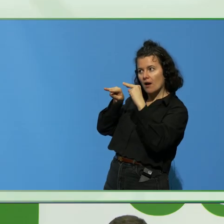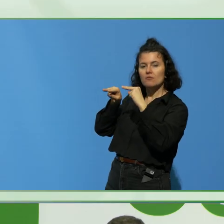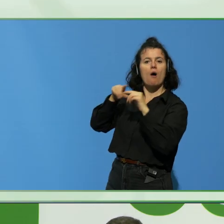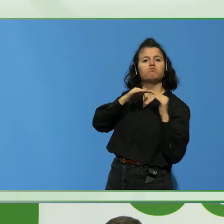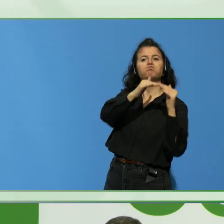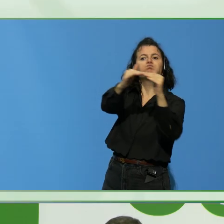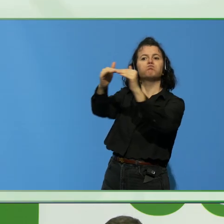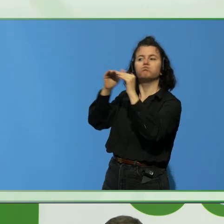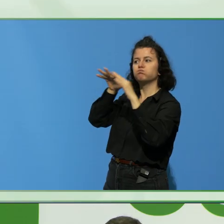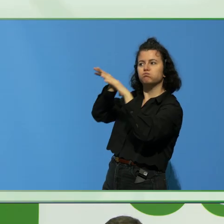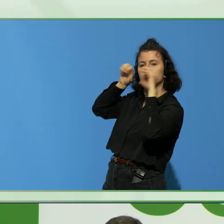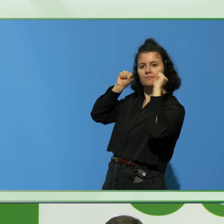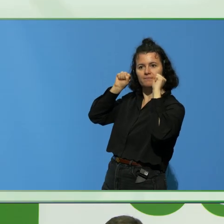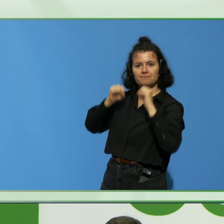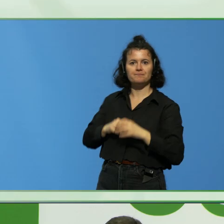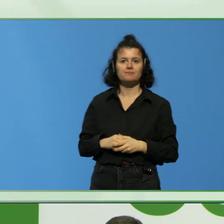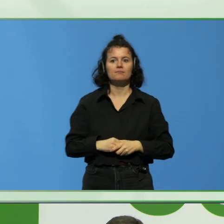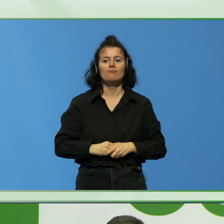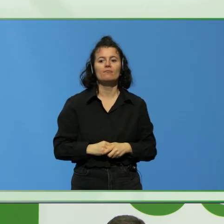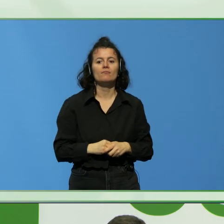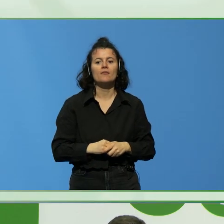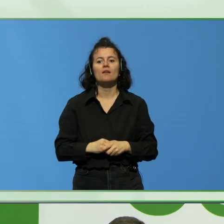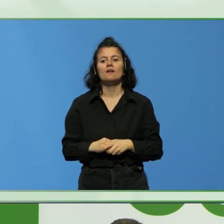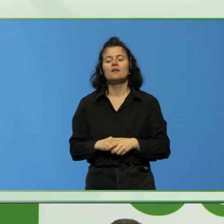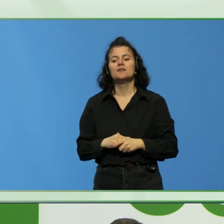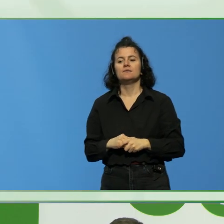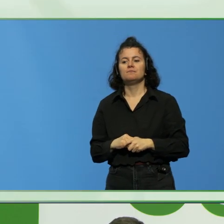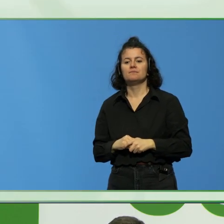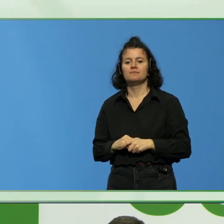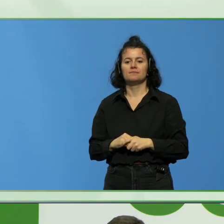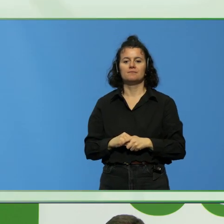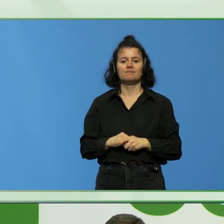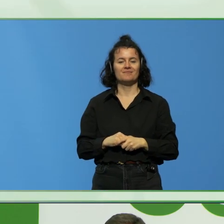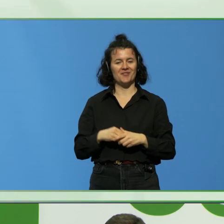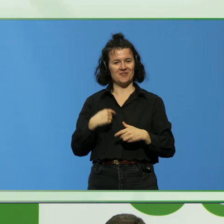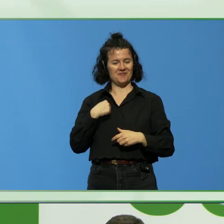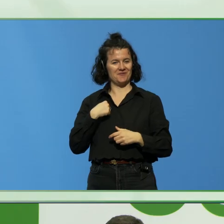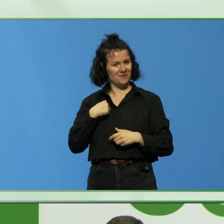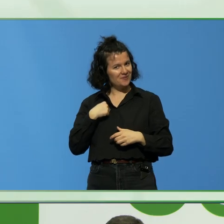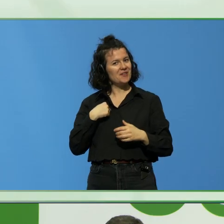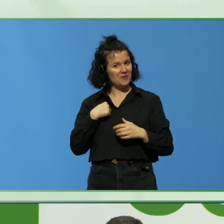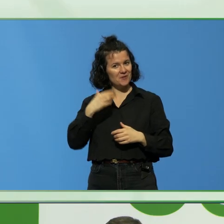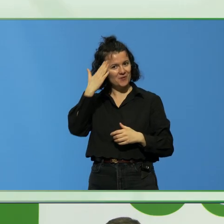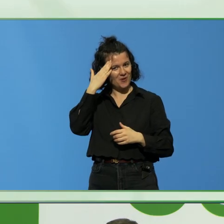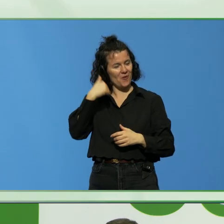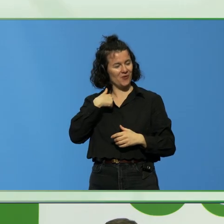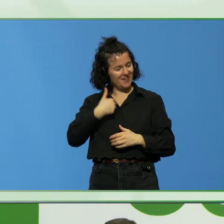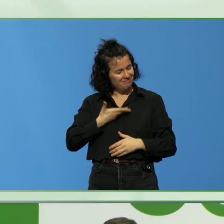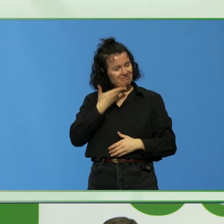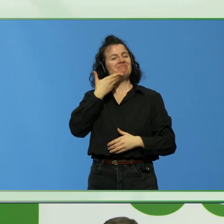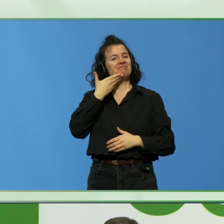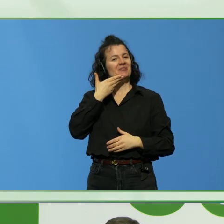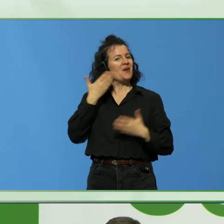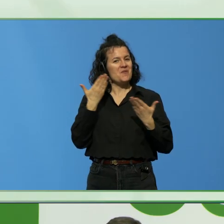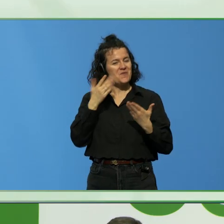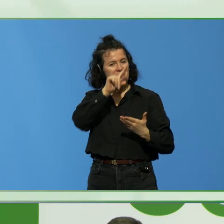little bit proud because the ORF, the Austrian Broadcasting Corporation, was the first broadcaster who offered this service